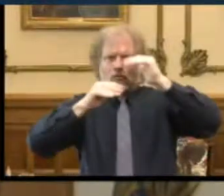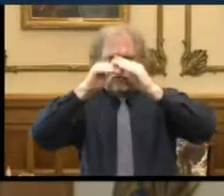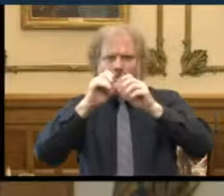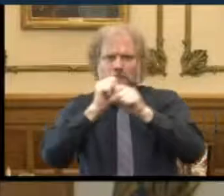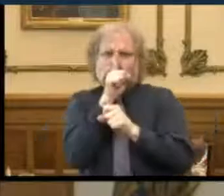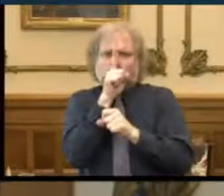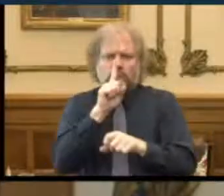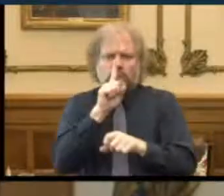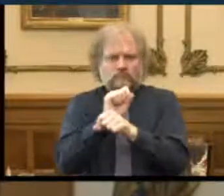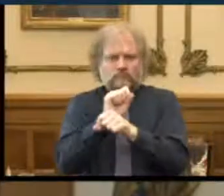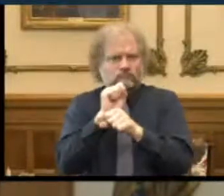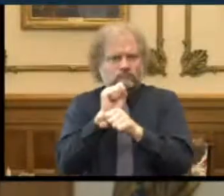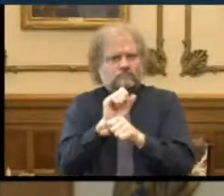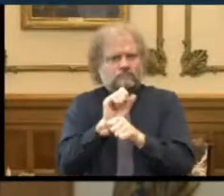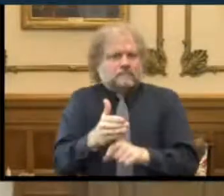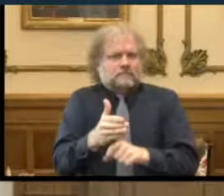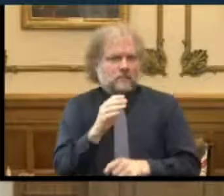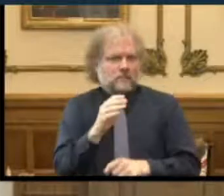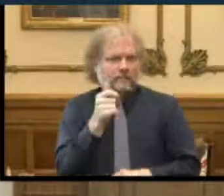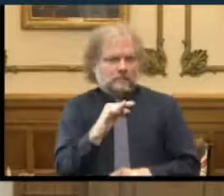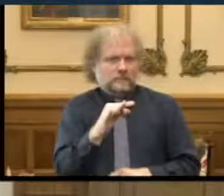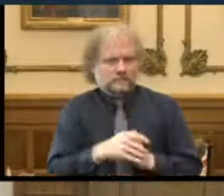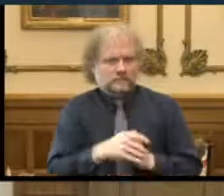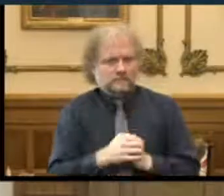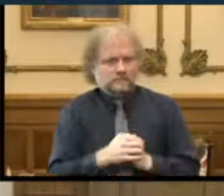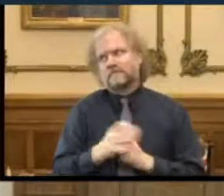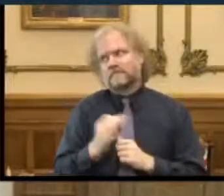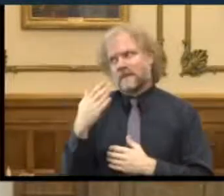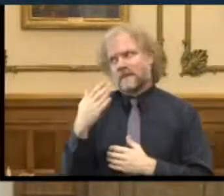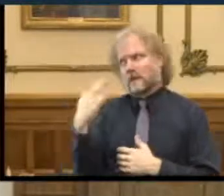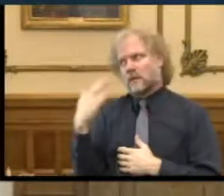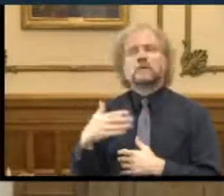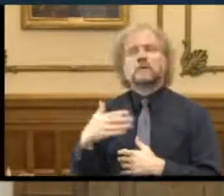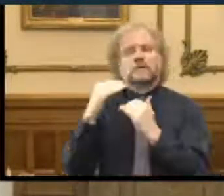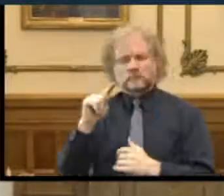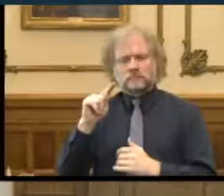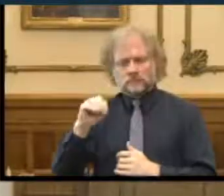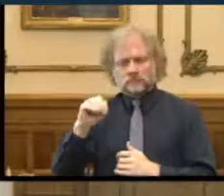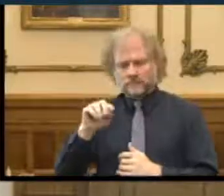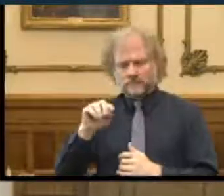right information. Thank you. Tom Davies, The